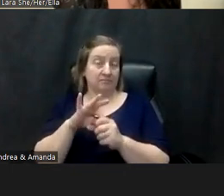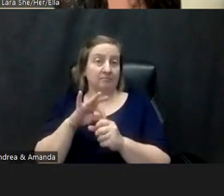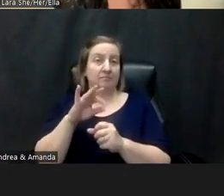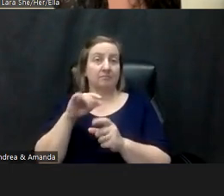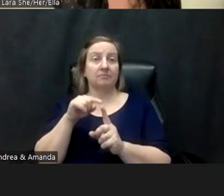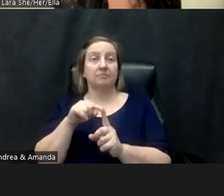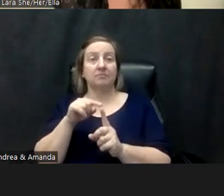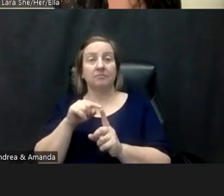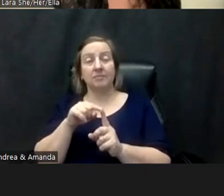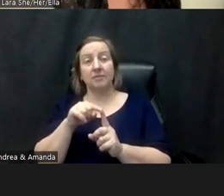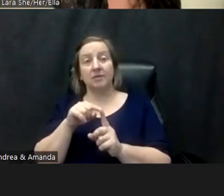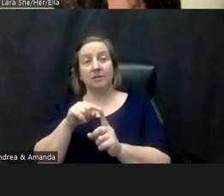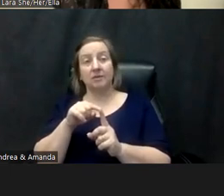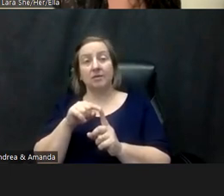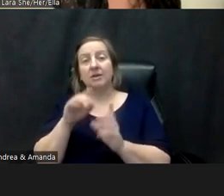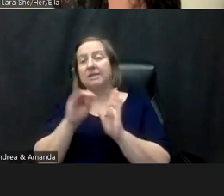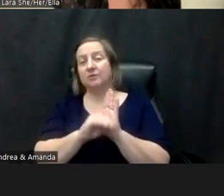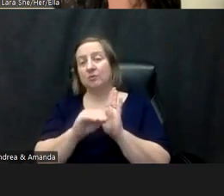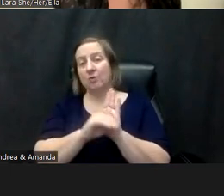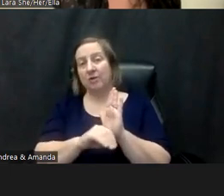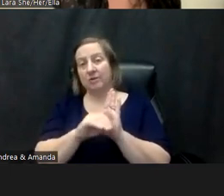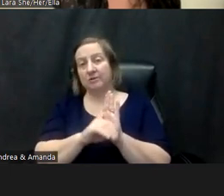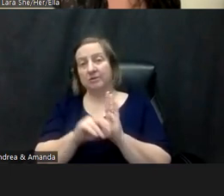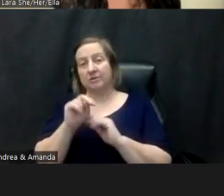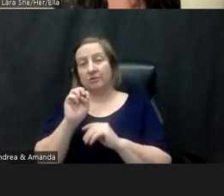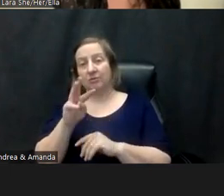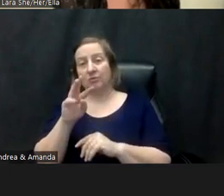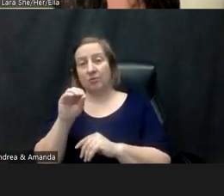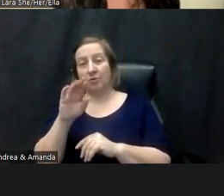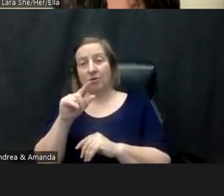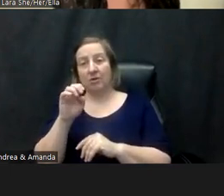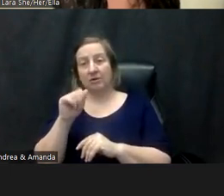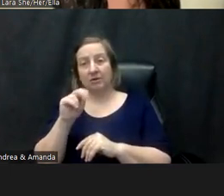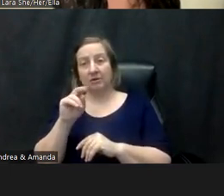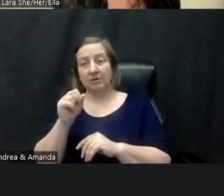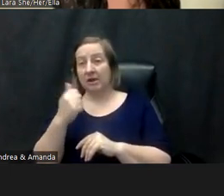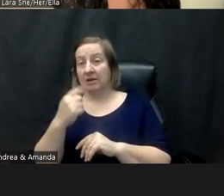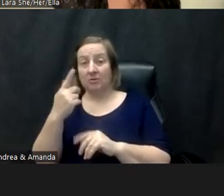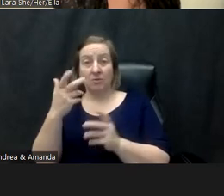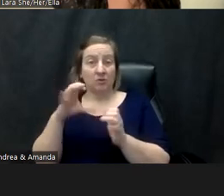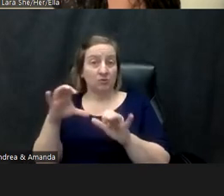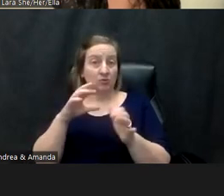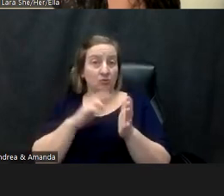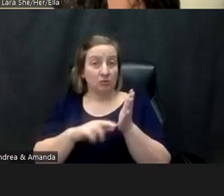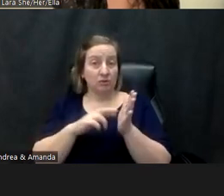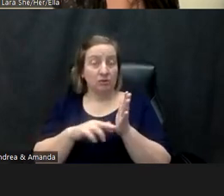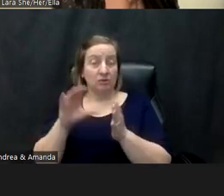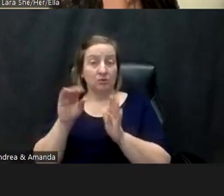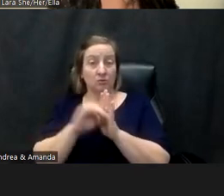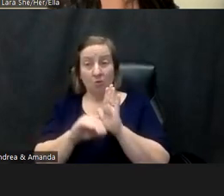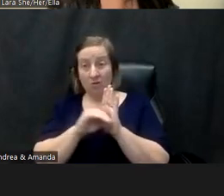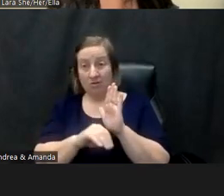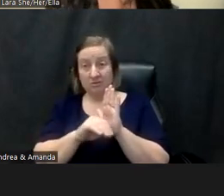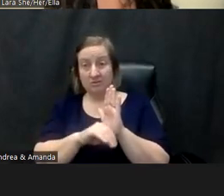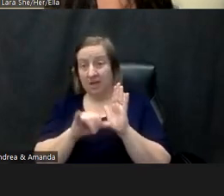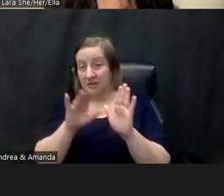based, at least a part, is New Orleans. And if somebody wants to do any research on New Orleans, that would be